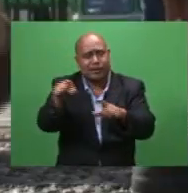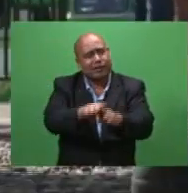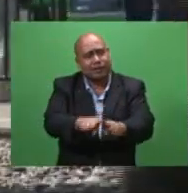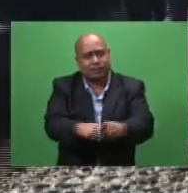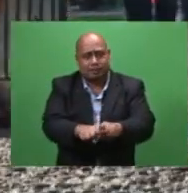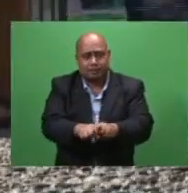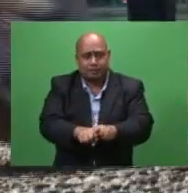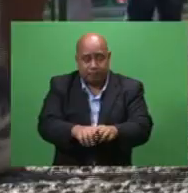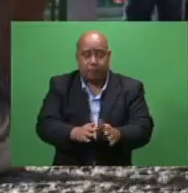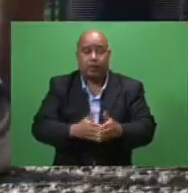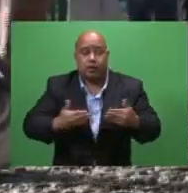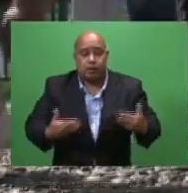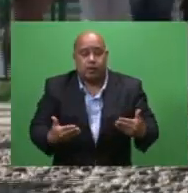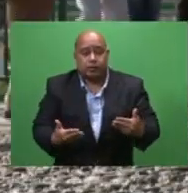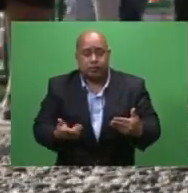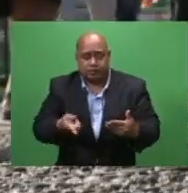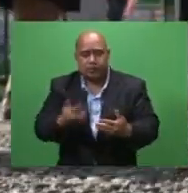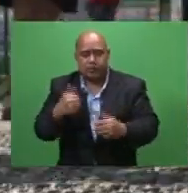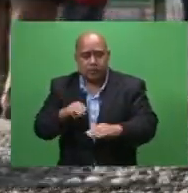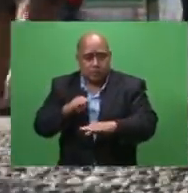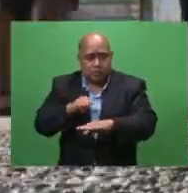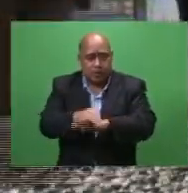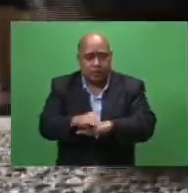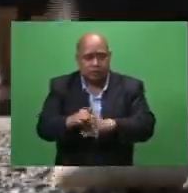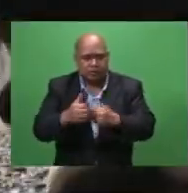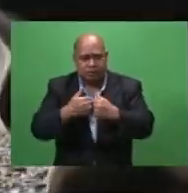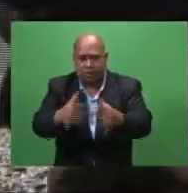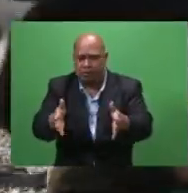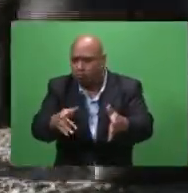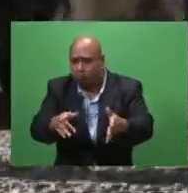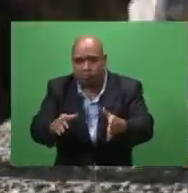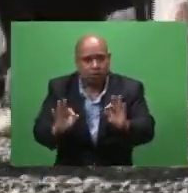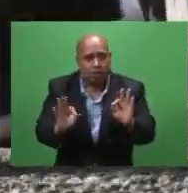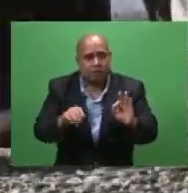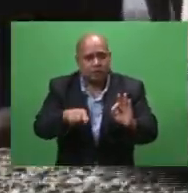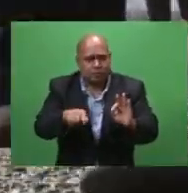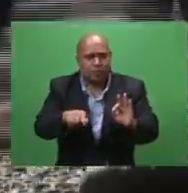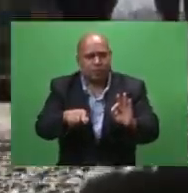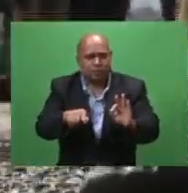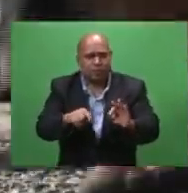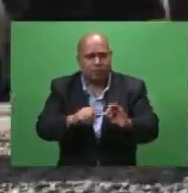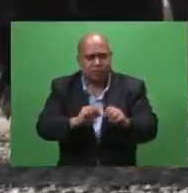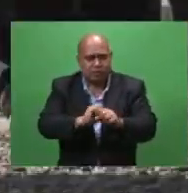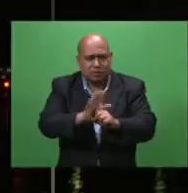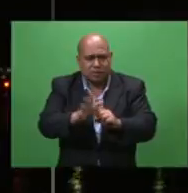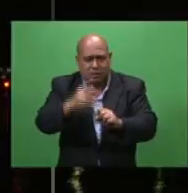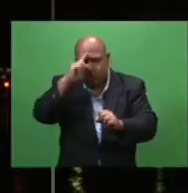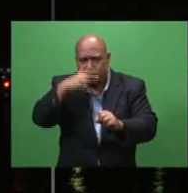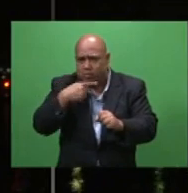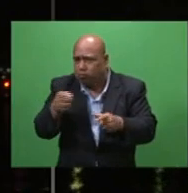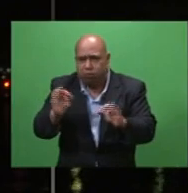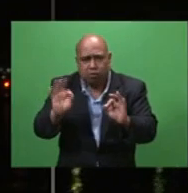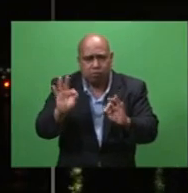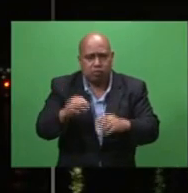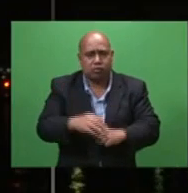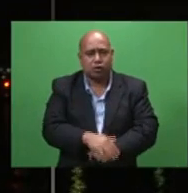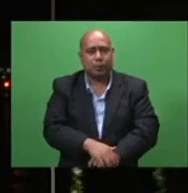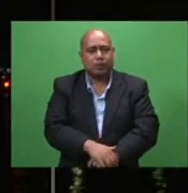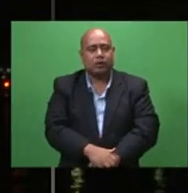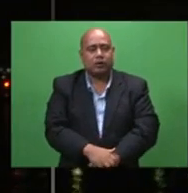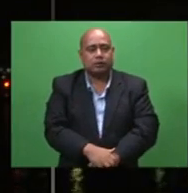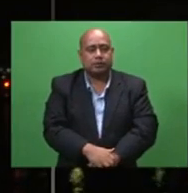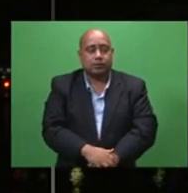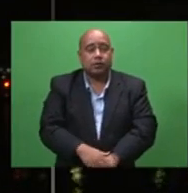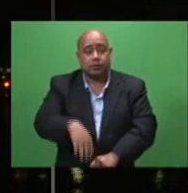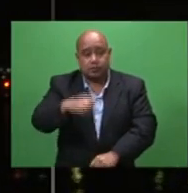since Fiji's 18th coronavirus case was confirmed. Maggie Boyle, FBC News. Residents of Nangando